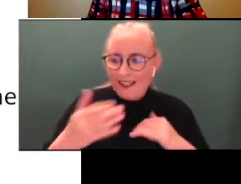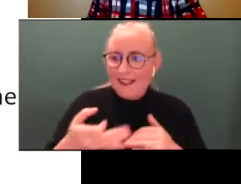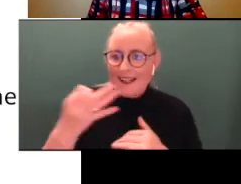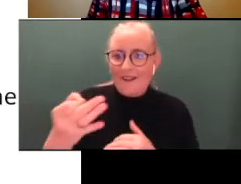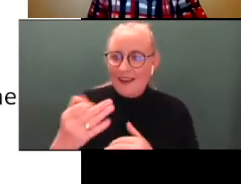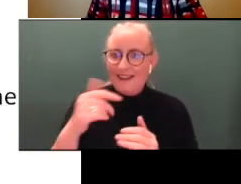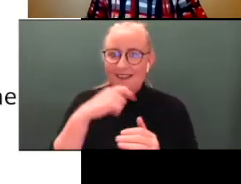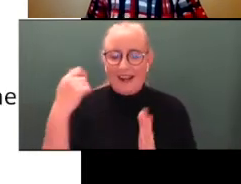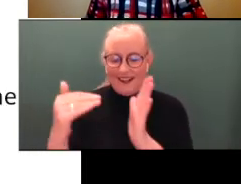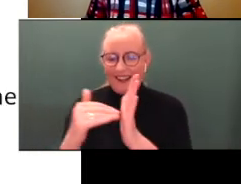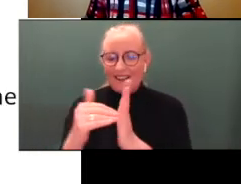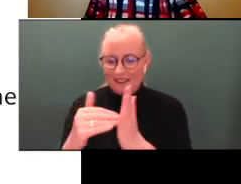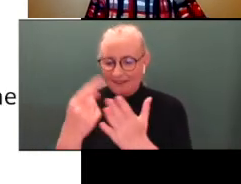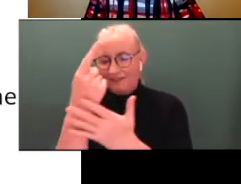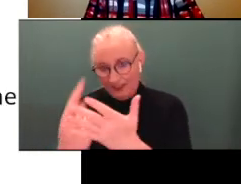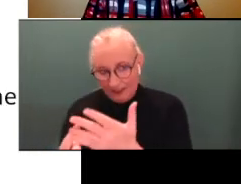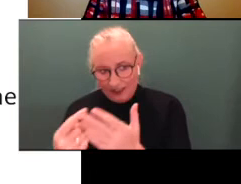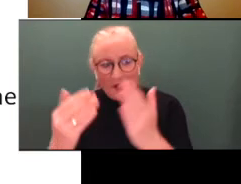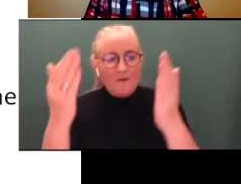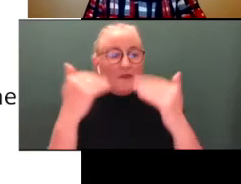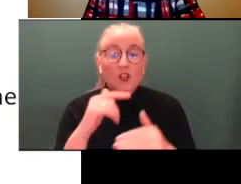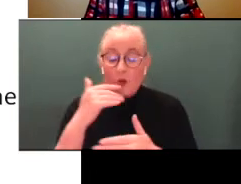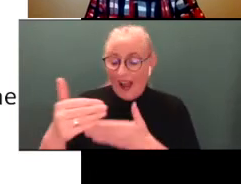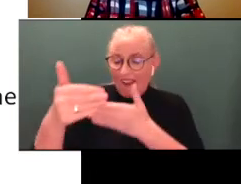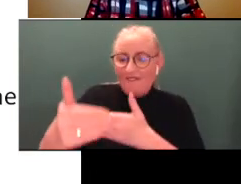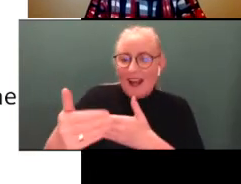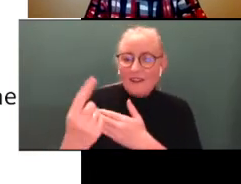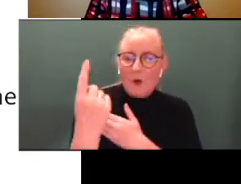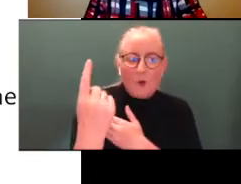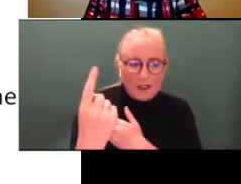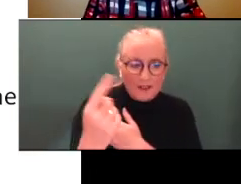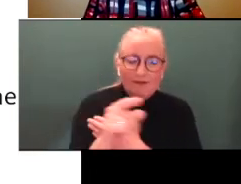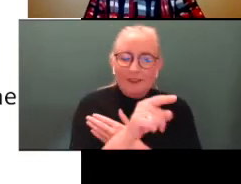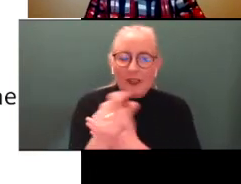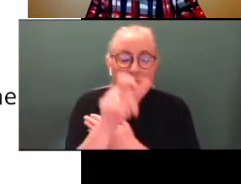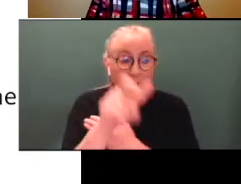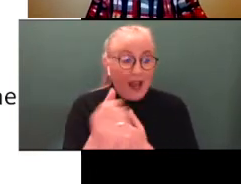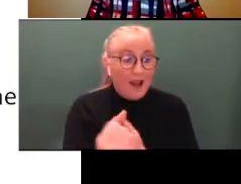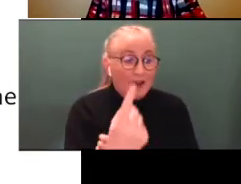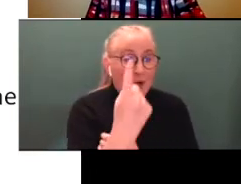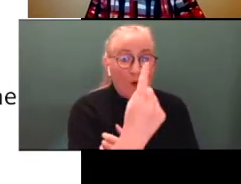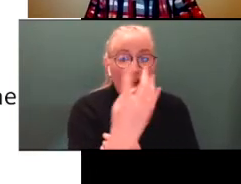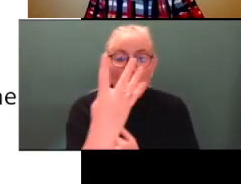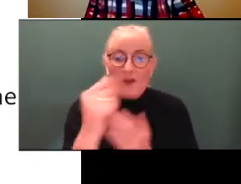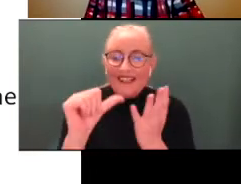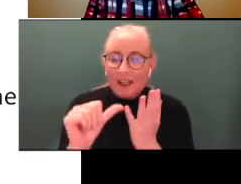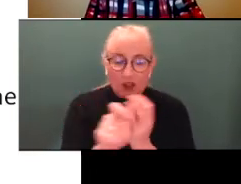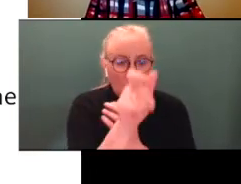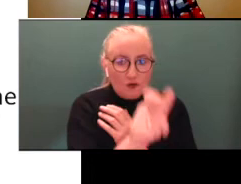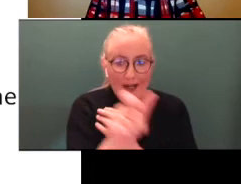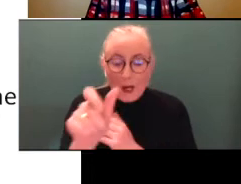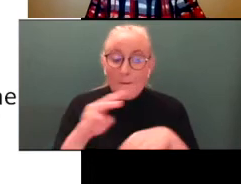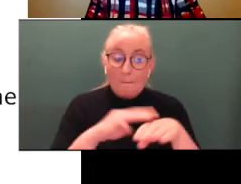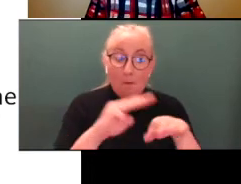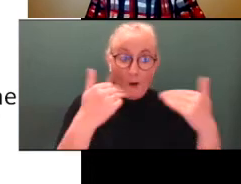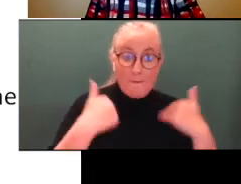consent. So in phase one, our participants numbered 146. We had more men than